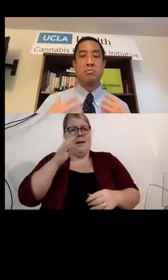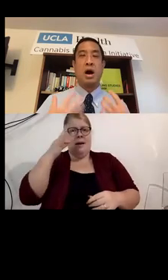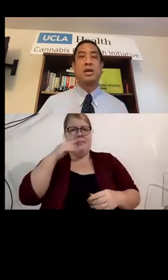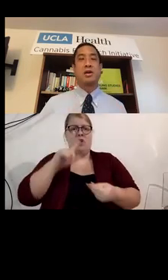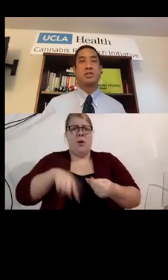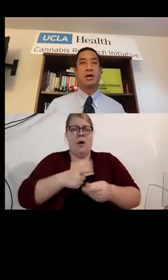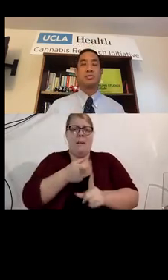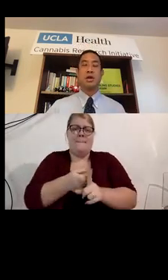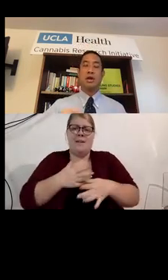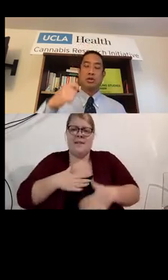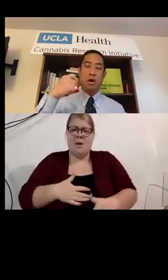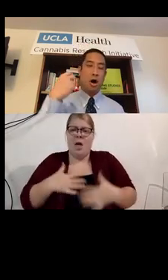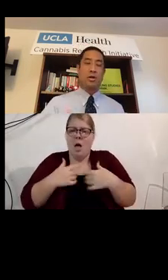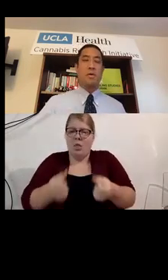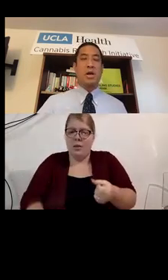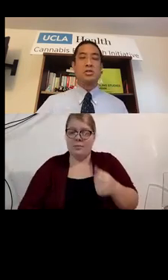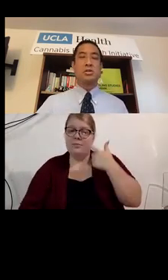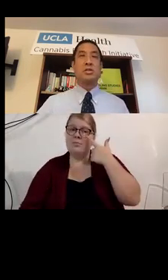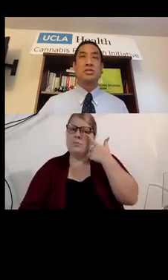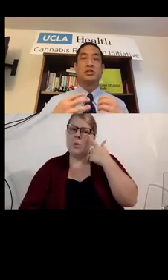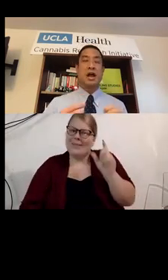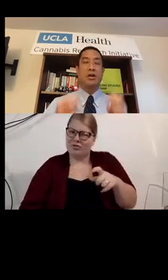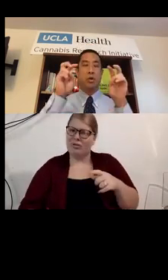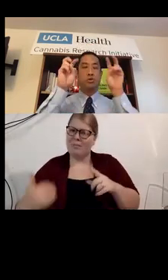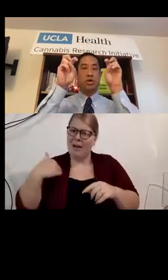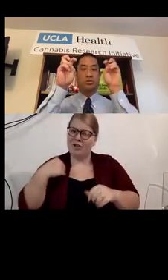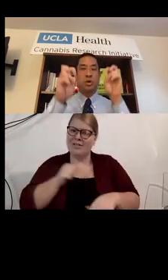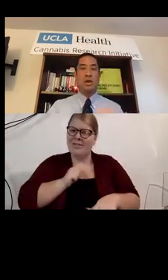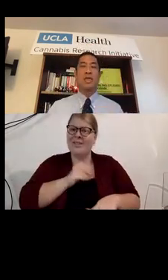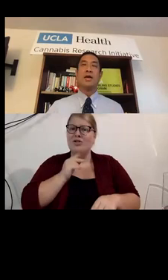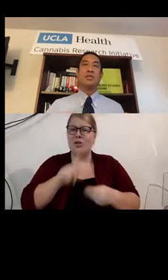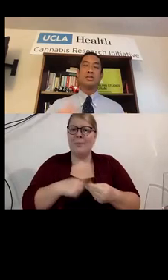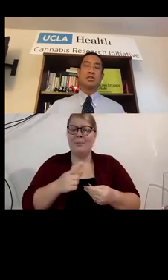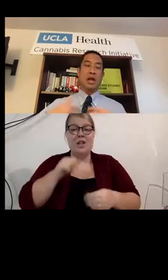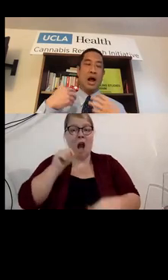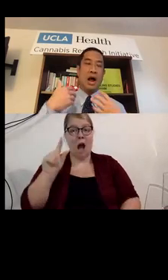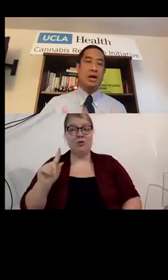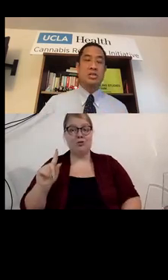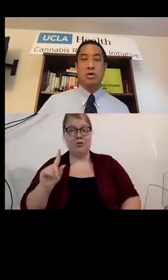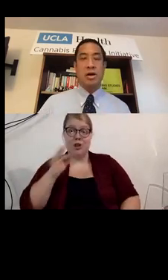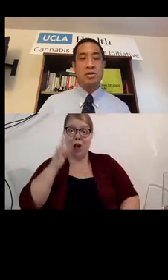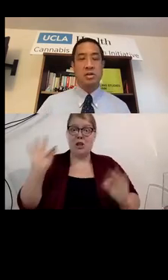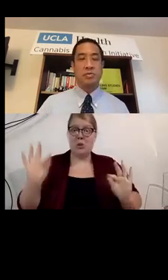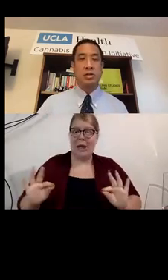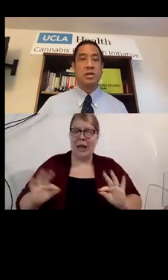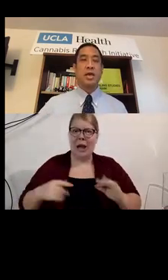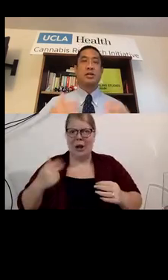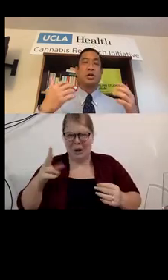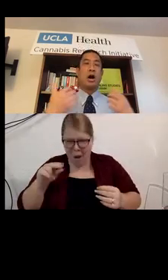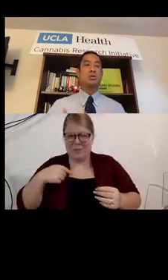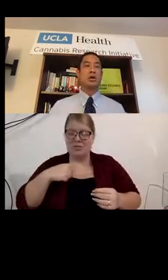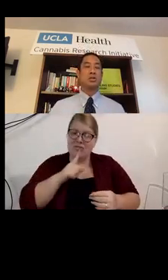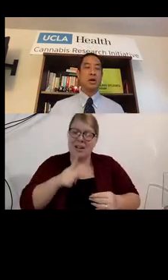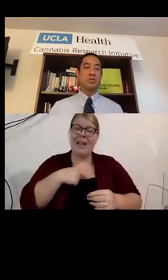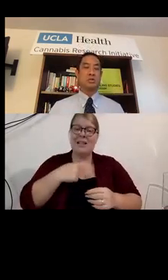be reminding ourselves, talking to our patients about. This is not, quote, just weed. This is a highly psychoactive substance. This